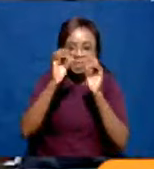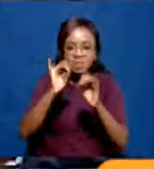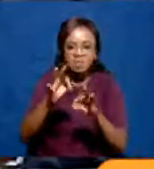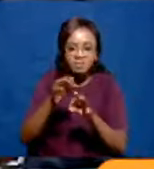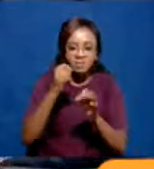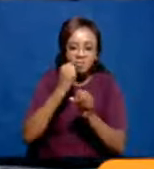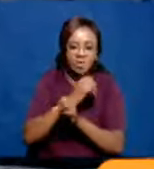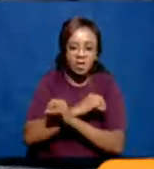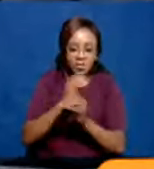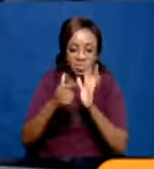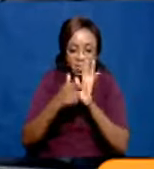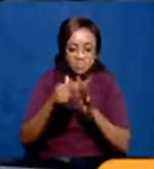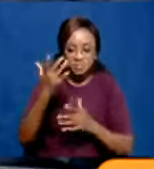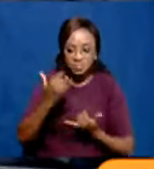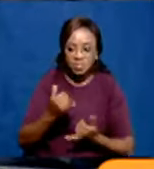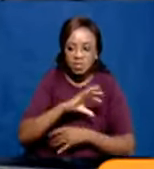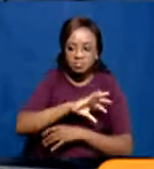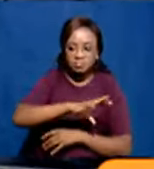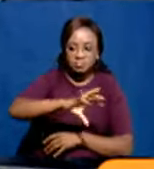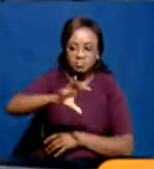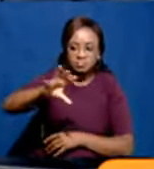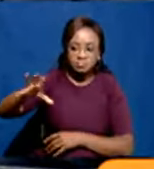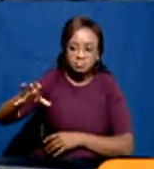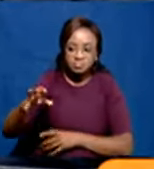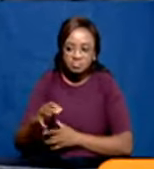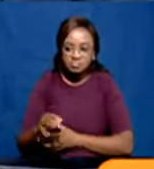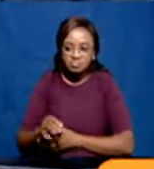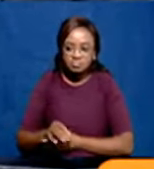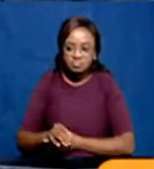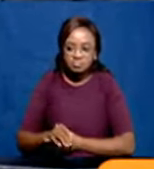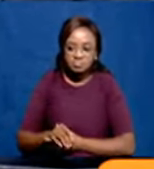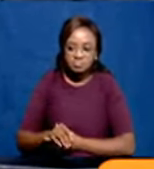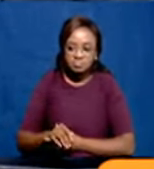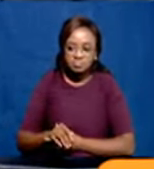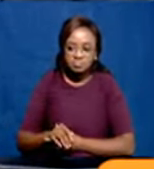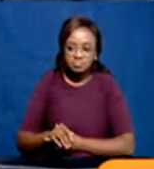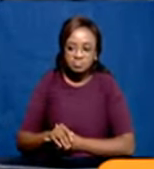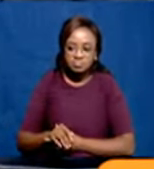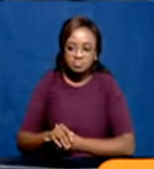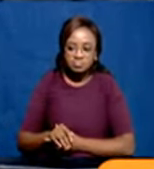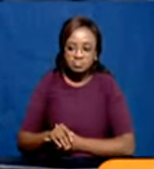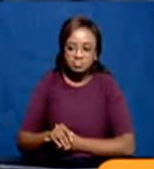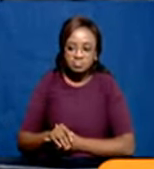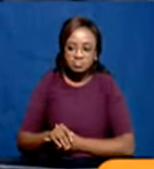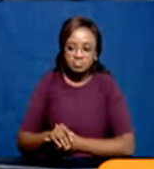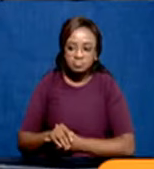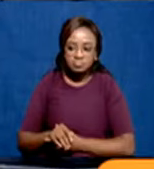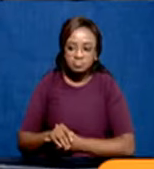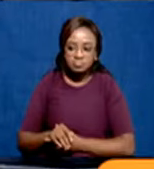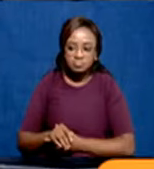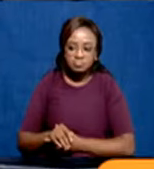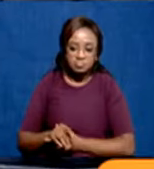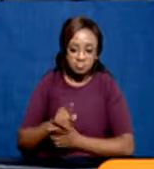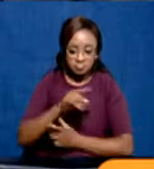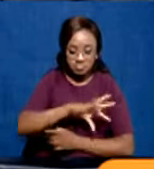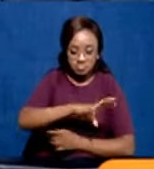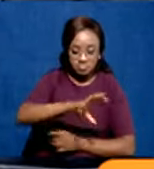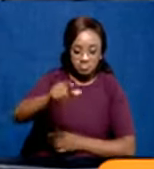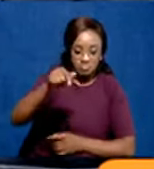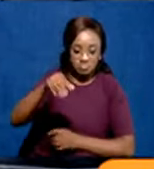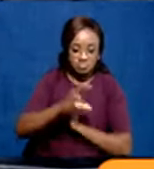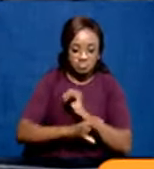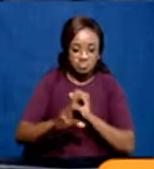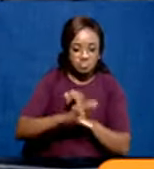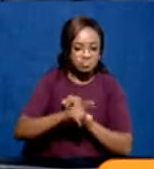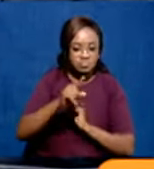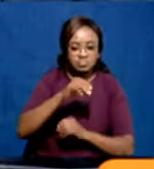like in counties, overall 47 counties comes about 7 billion. On these counties across the country, they